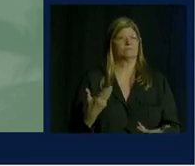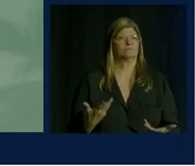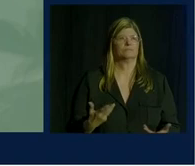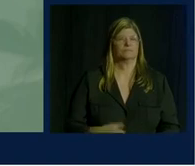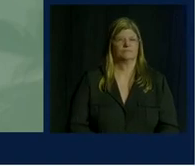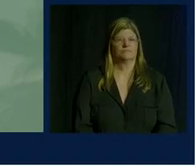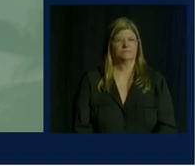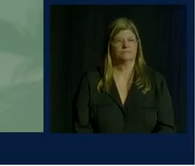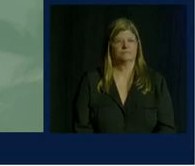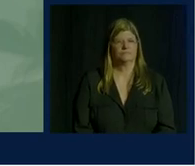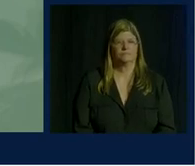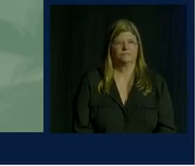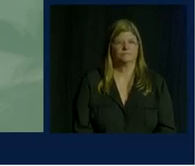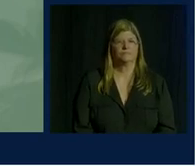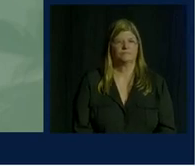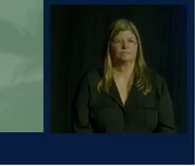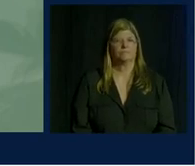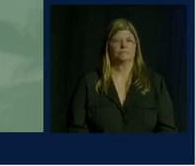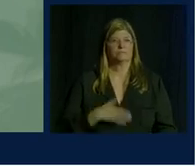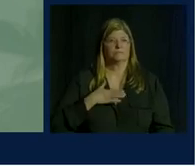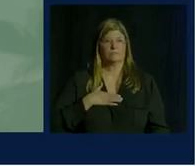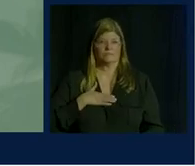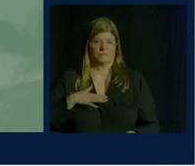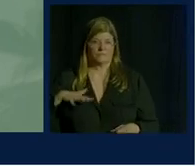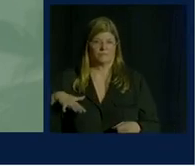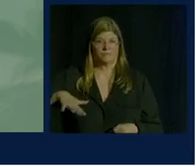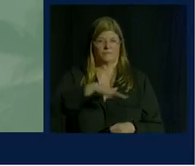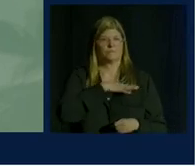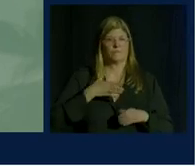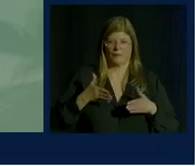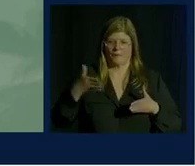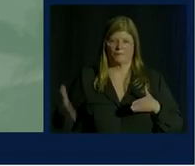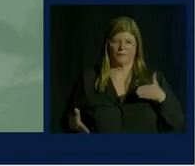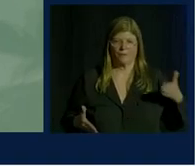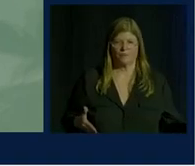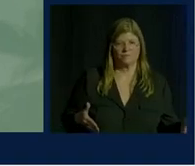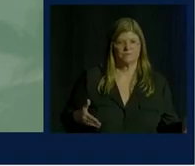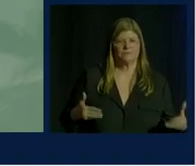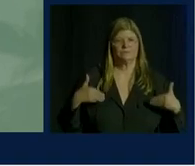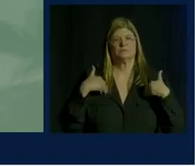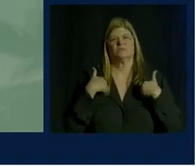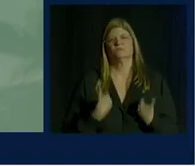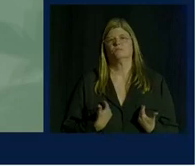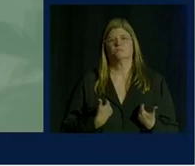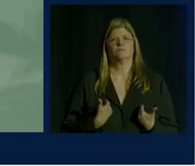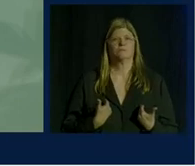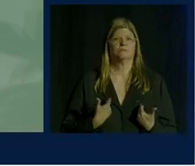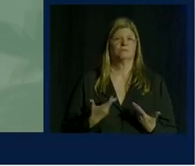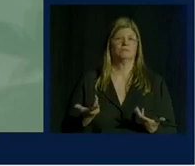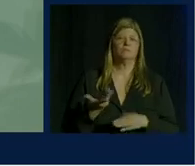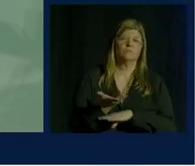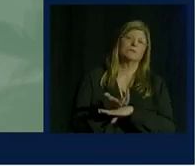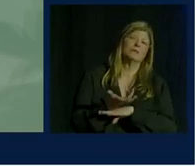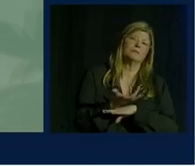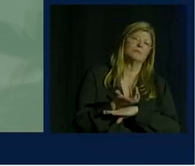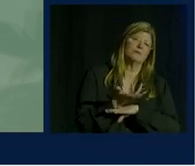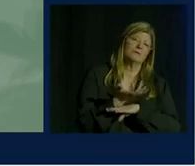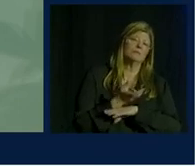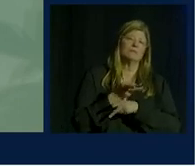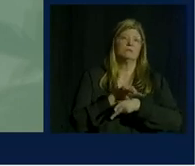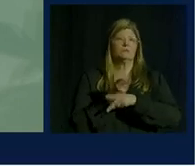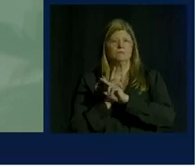again, my neighbors, we've grown tired of begging lenders to invest